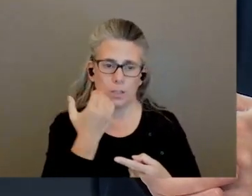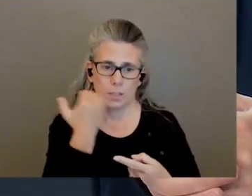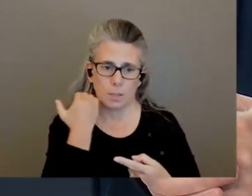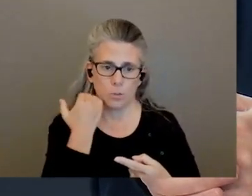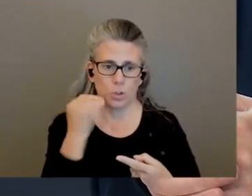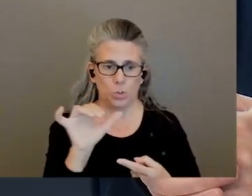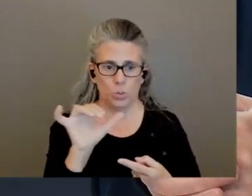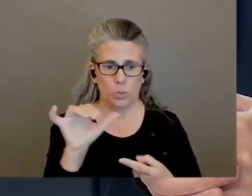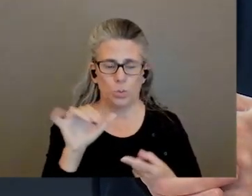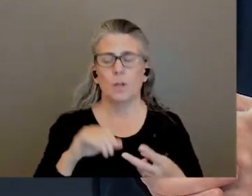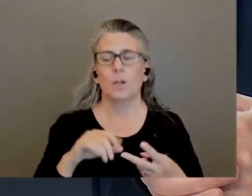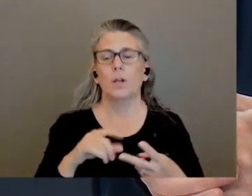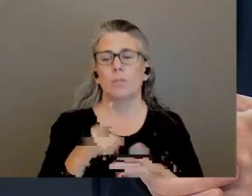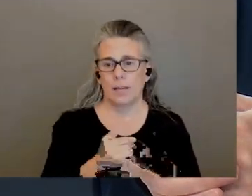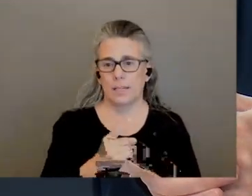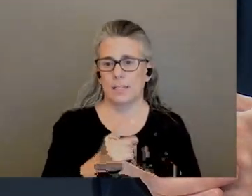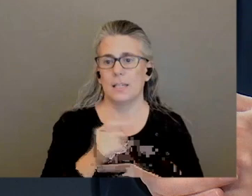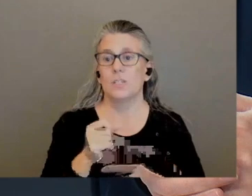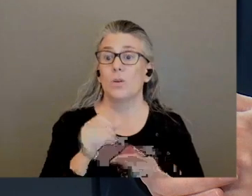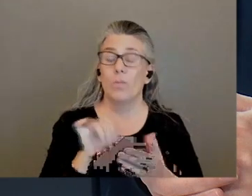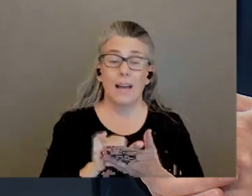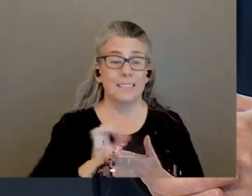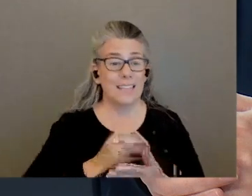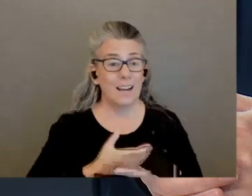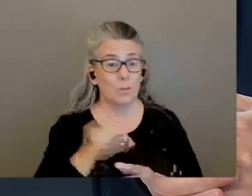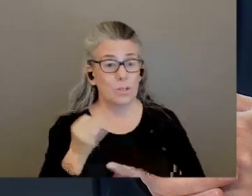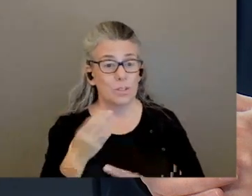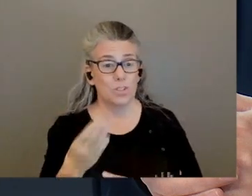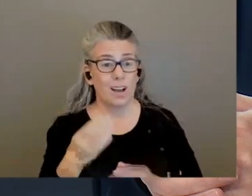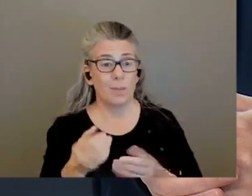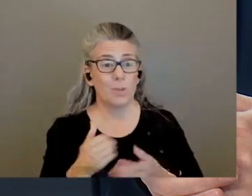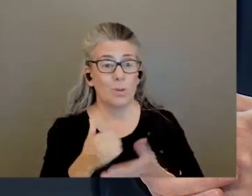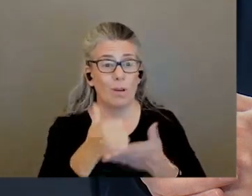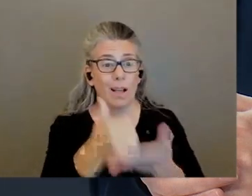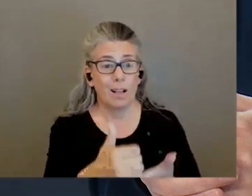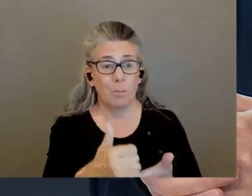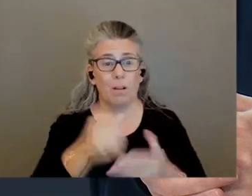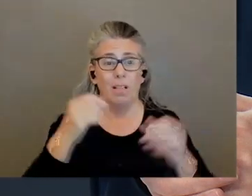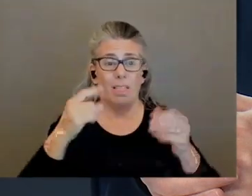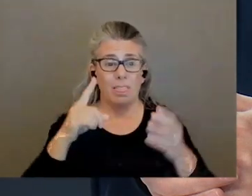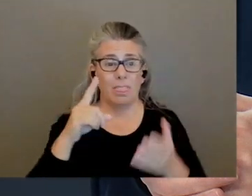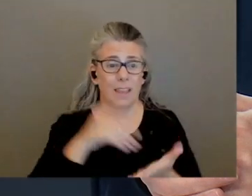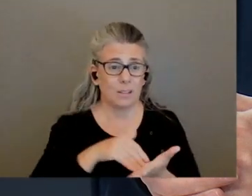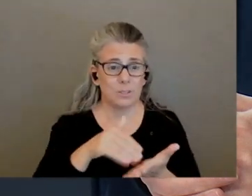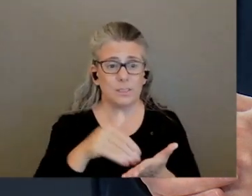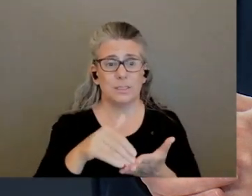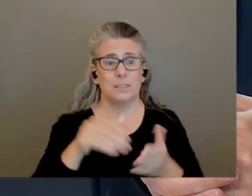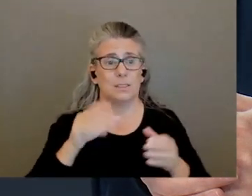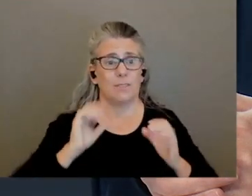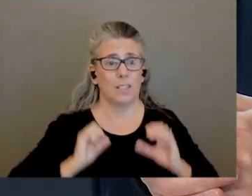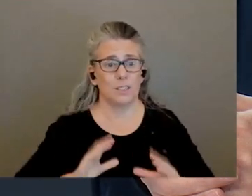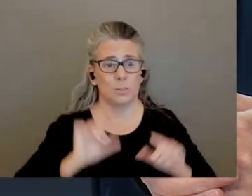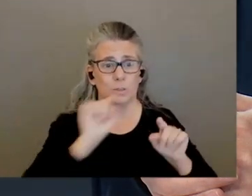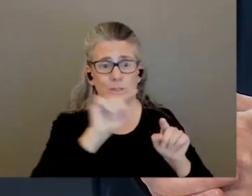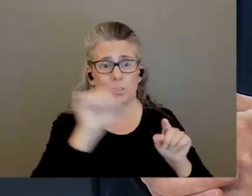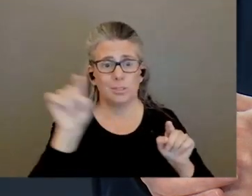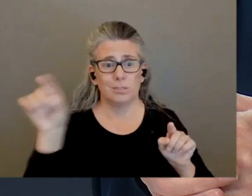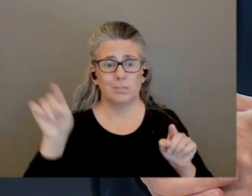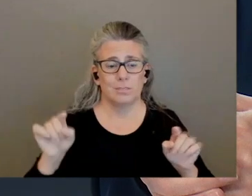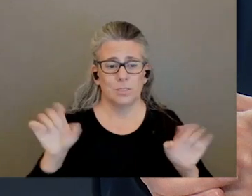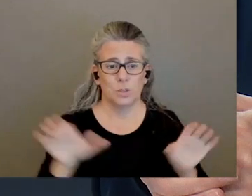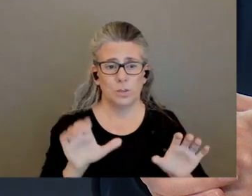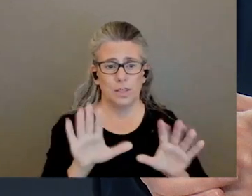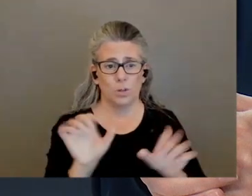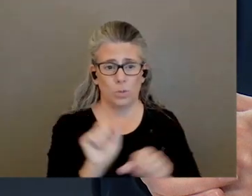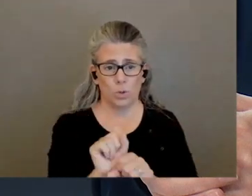job, helping thousands of customers to adopt Graviton-based instances. Since we're doing a migration from one architecture to